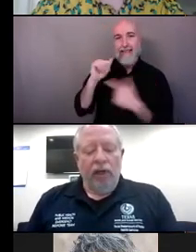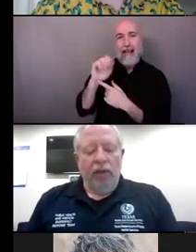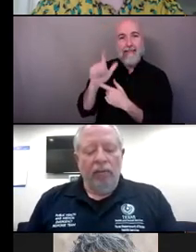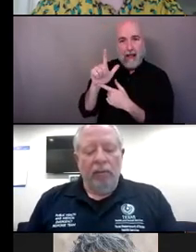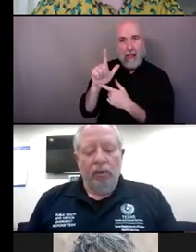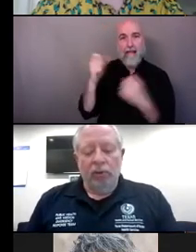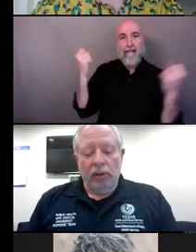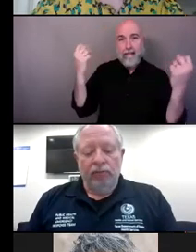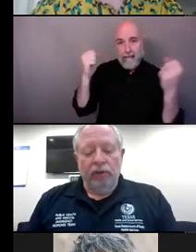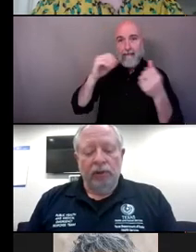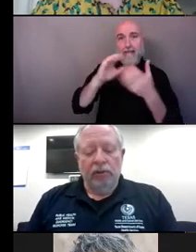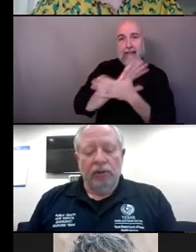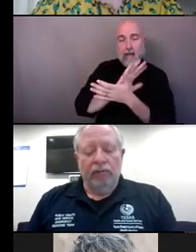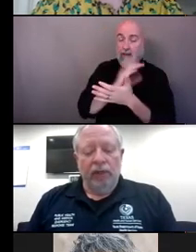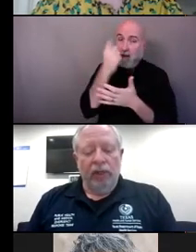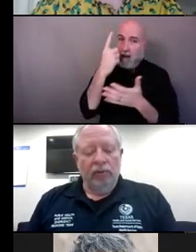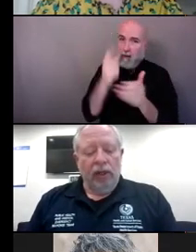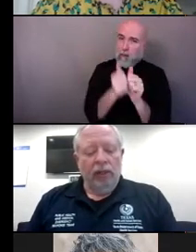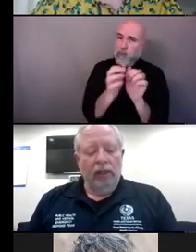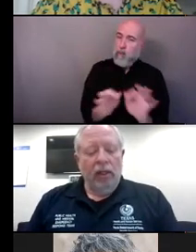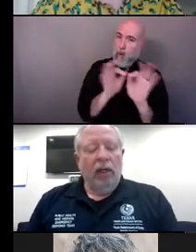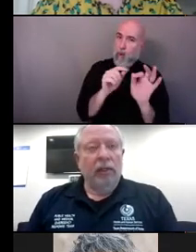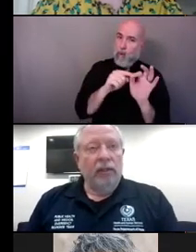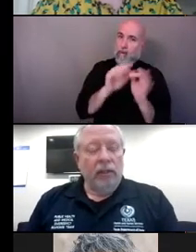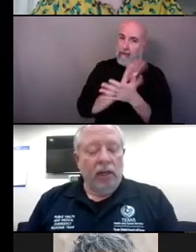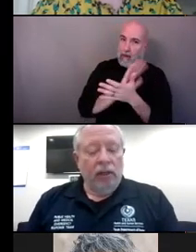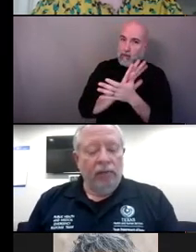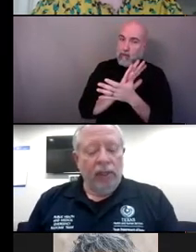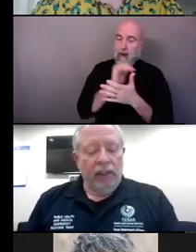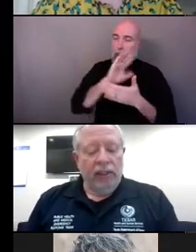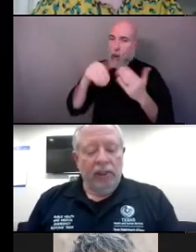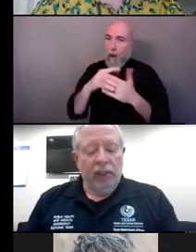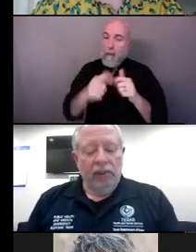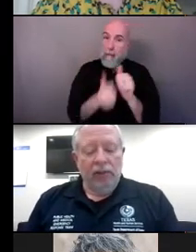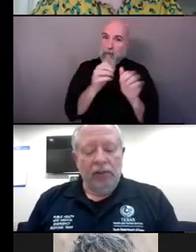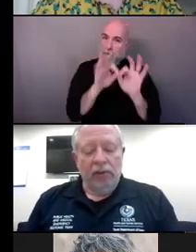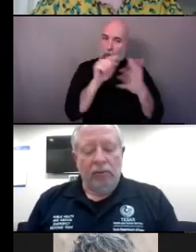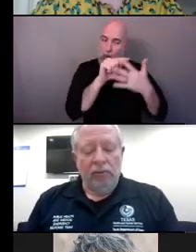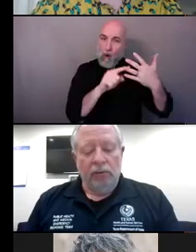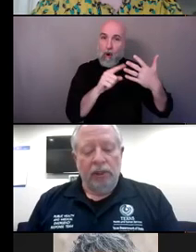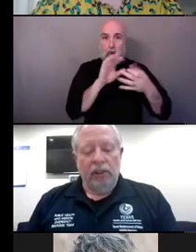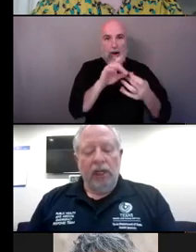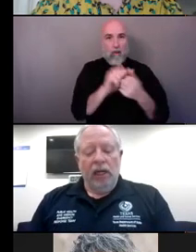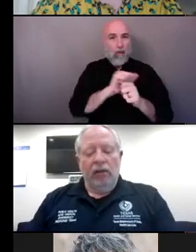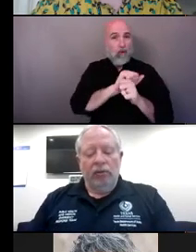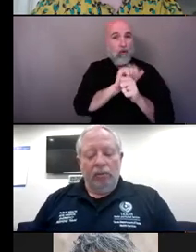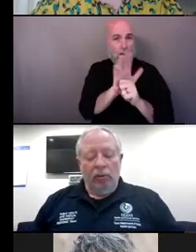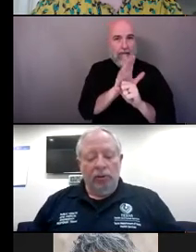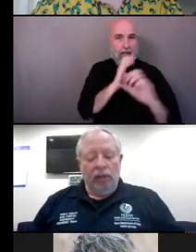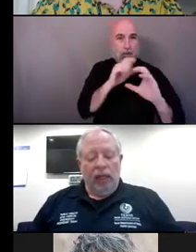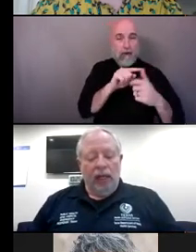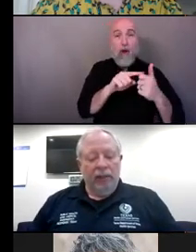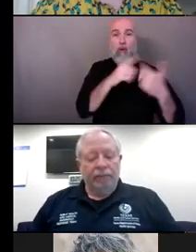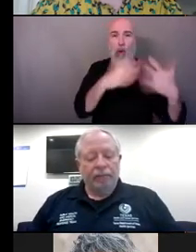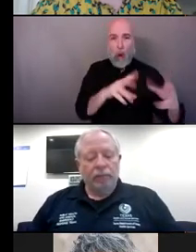of the most critical versions of the videos on COVID-19 communications toolkit, and those are